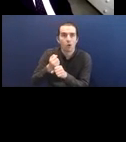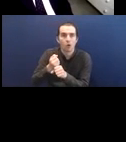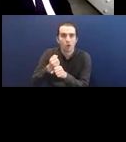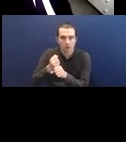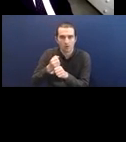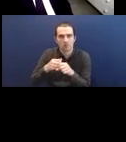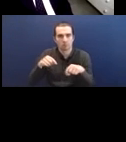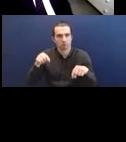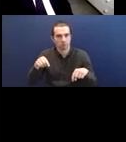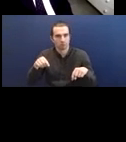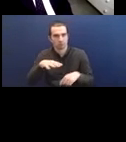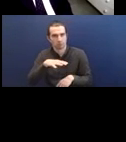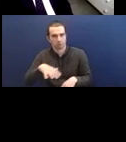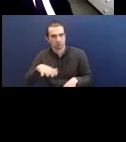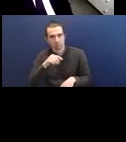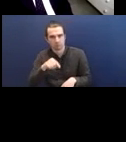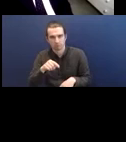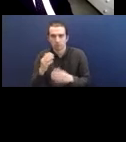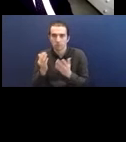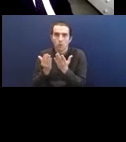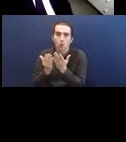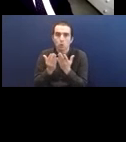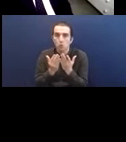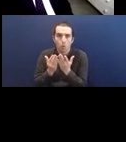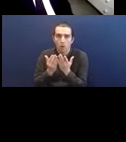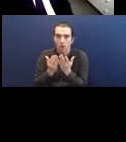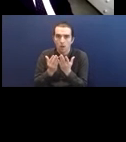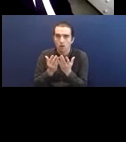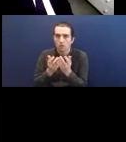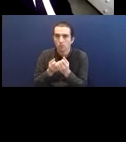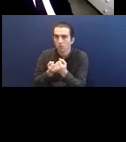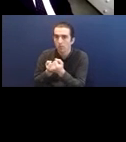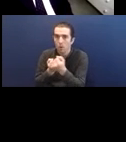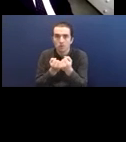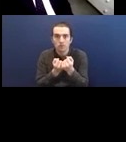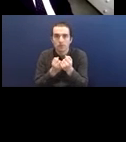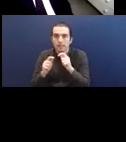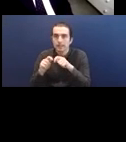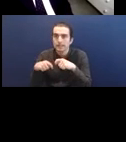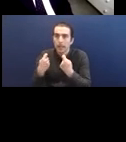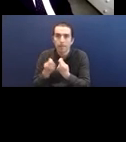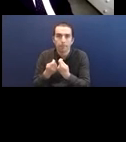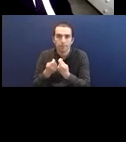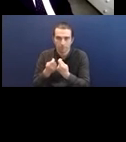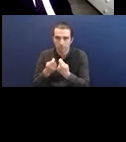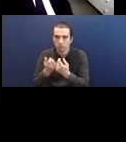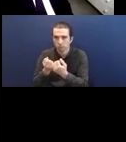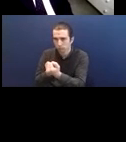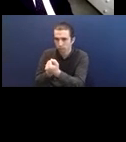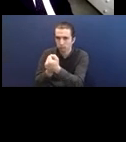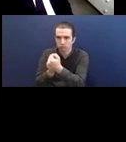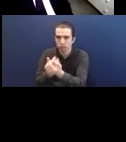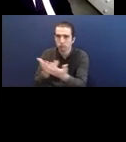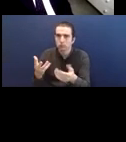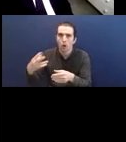we found out that we do this inclusive education in the lower level, but at the higher primary, high